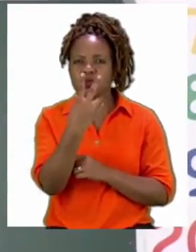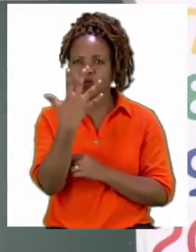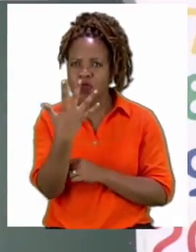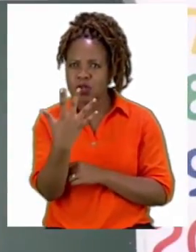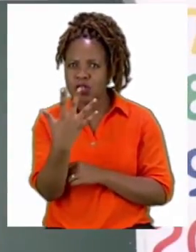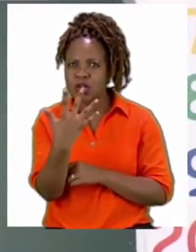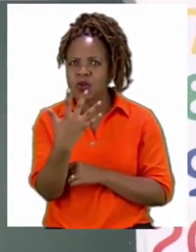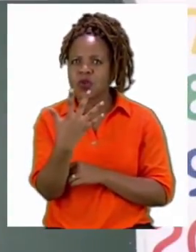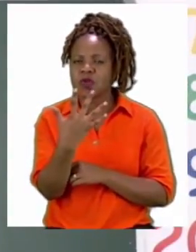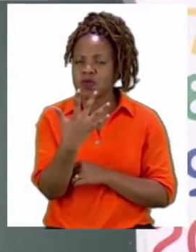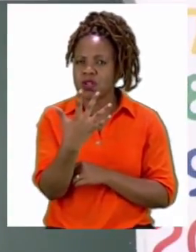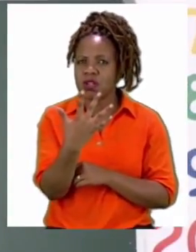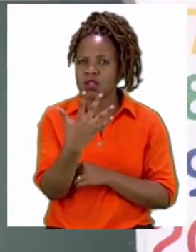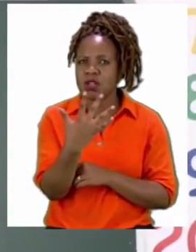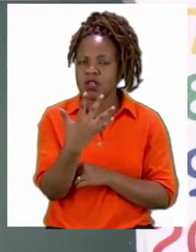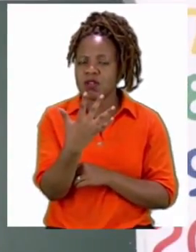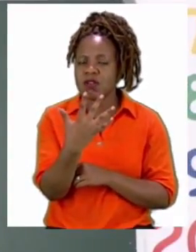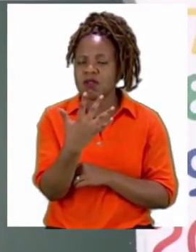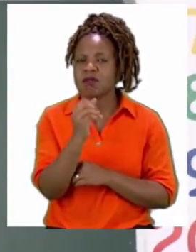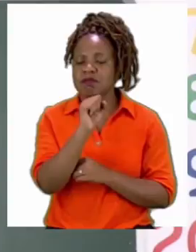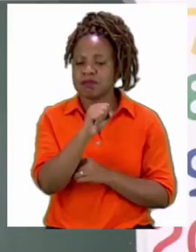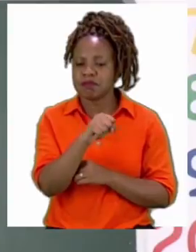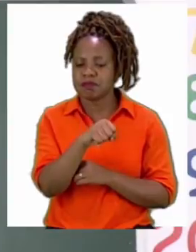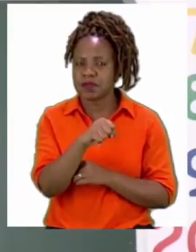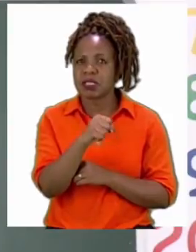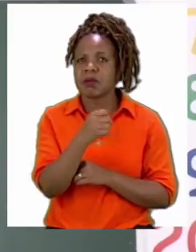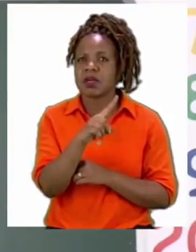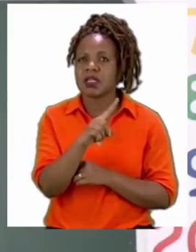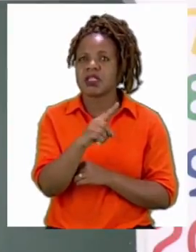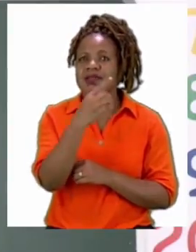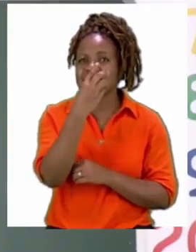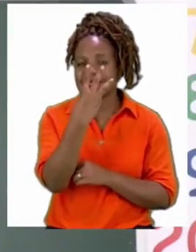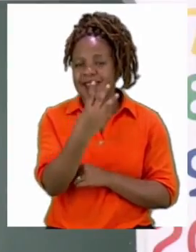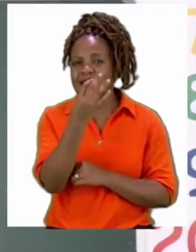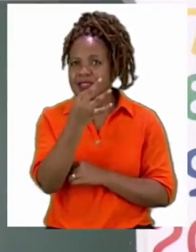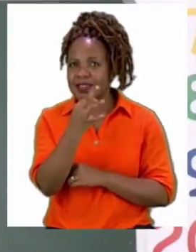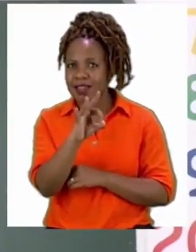them got off in Windhoek. And then after that,